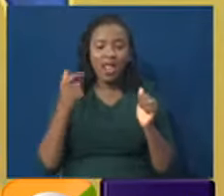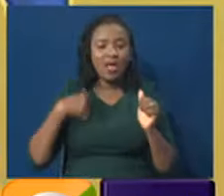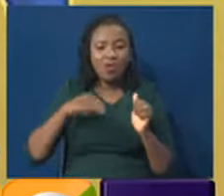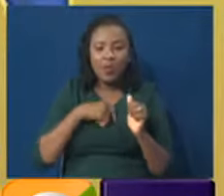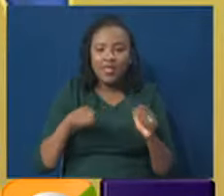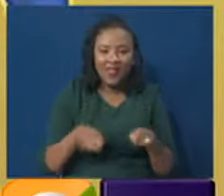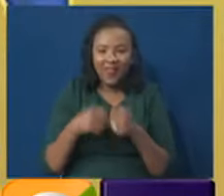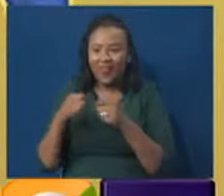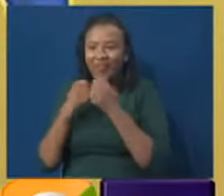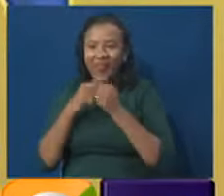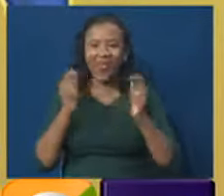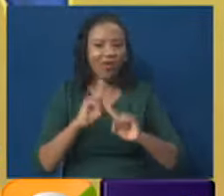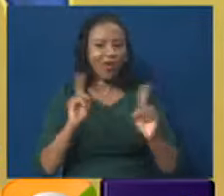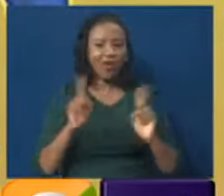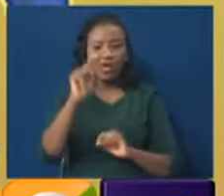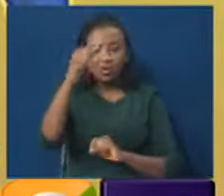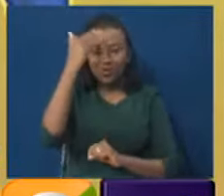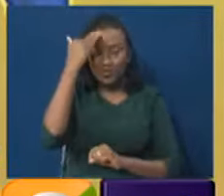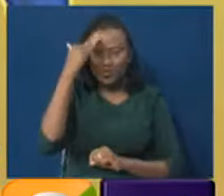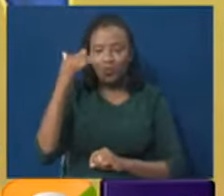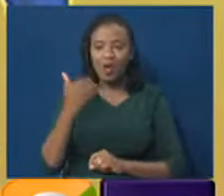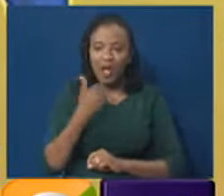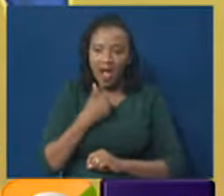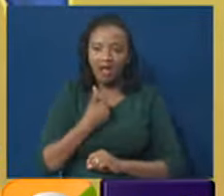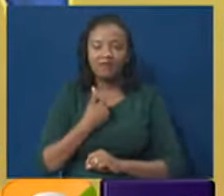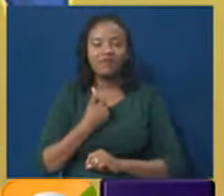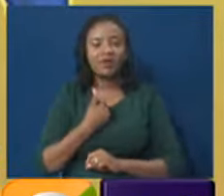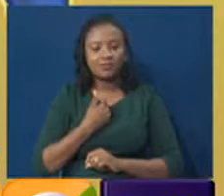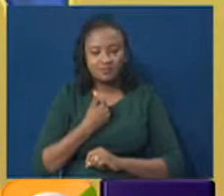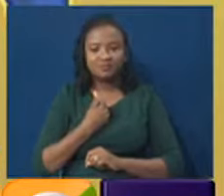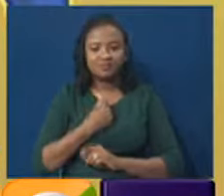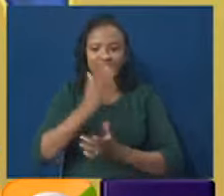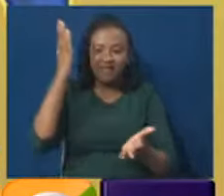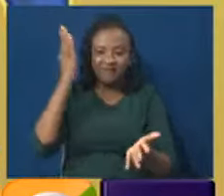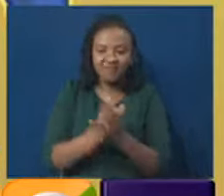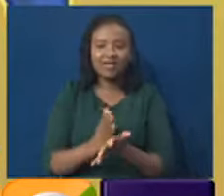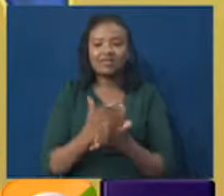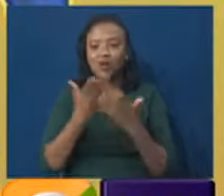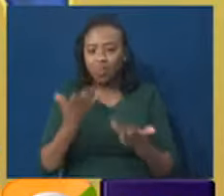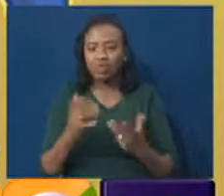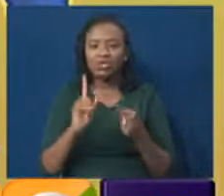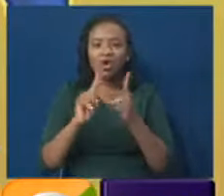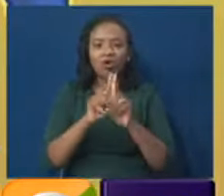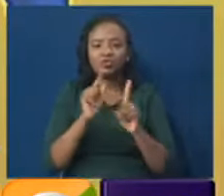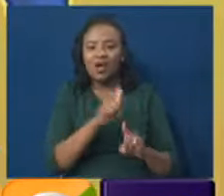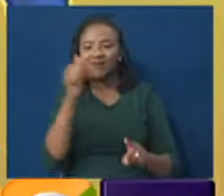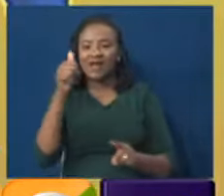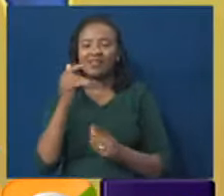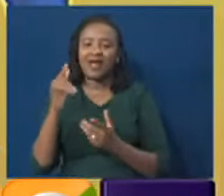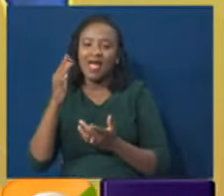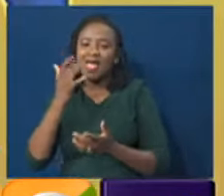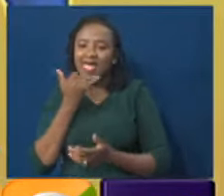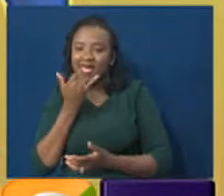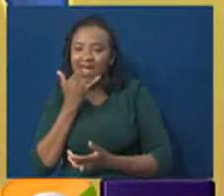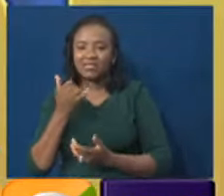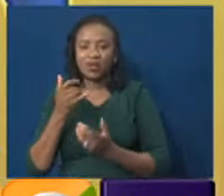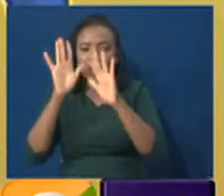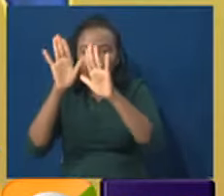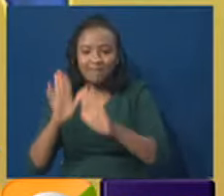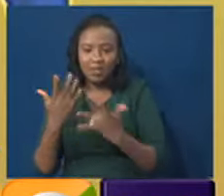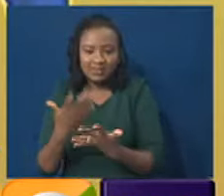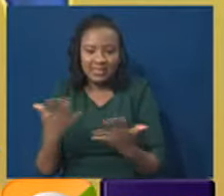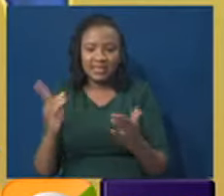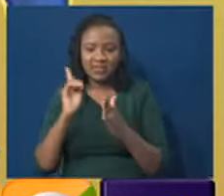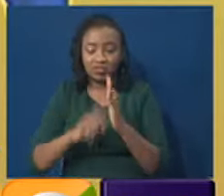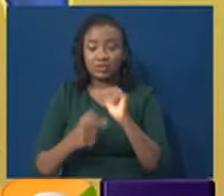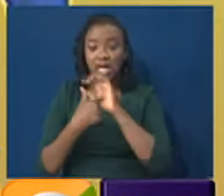fundamentals. You know, there is errors on the contemporary facts, and there are errors on fundamentals. Mm-hmm. We scrapped subsidies